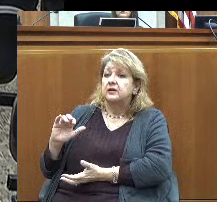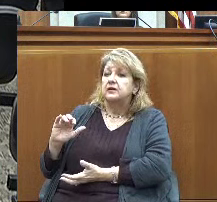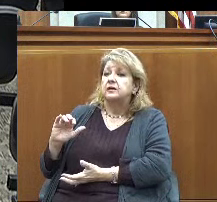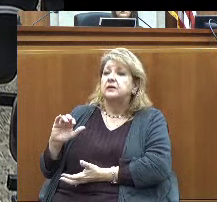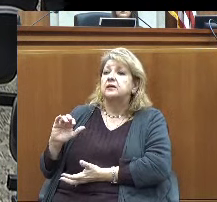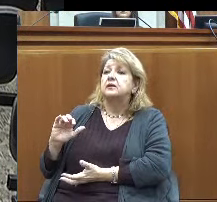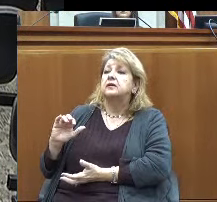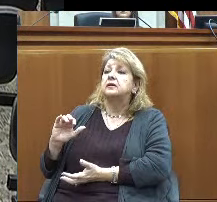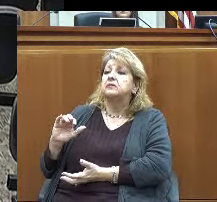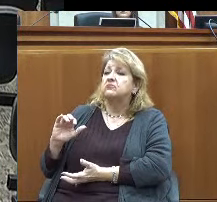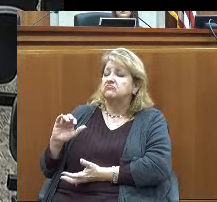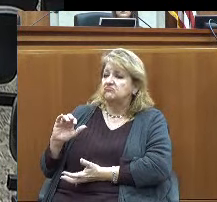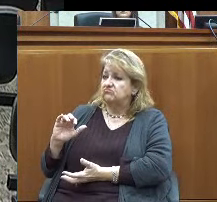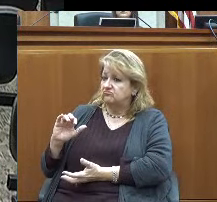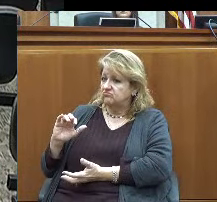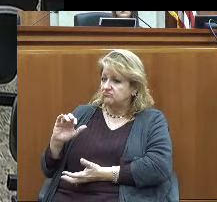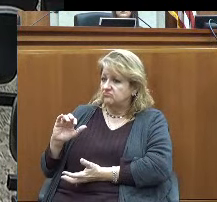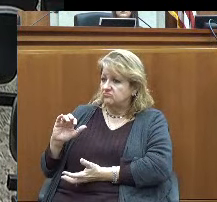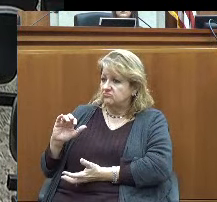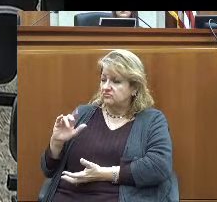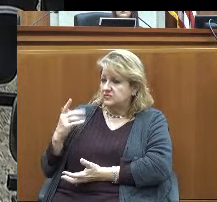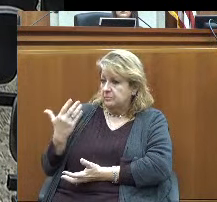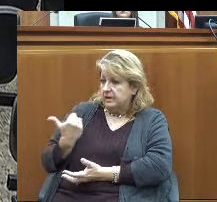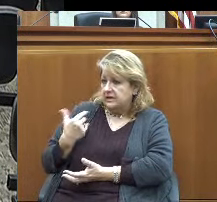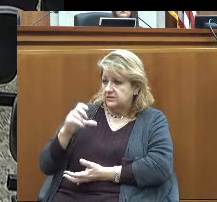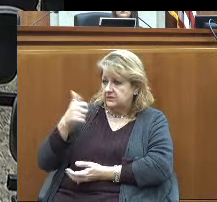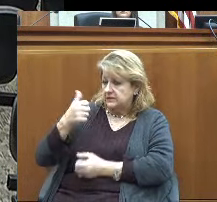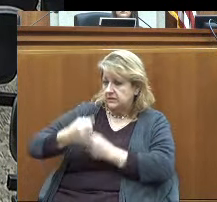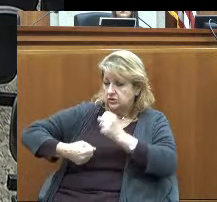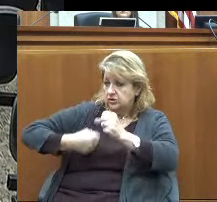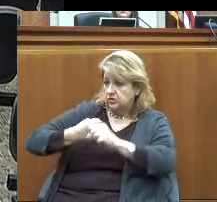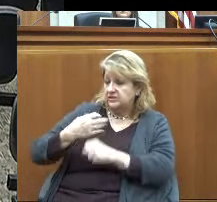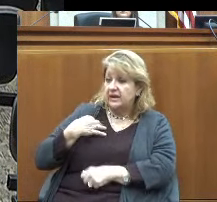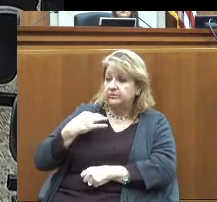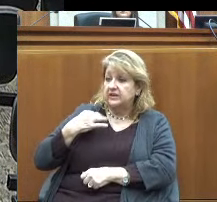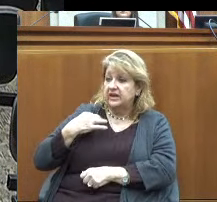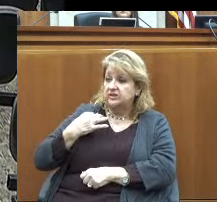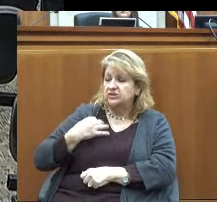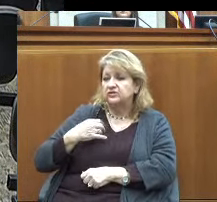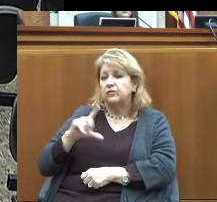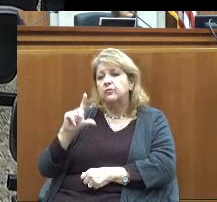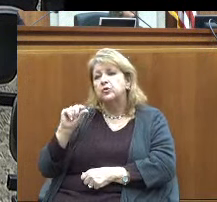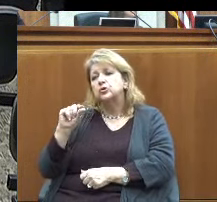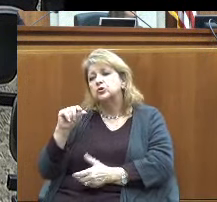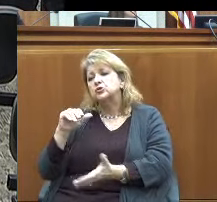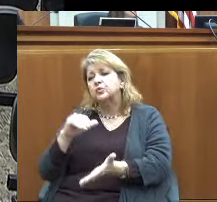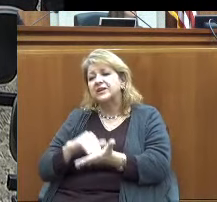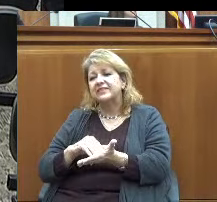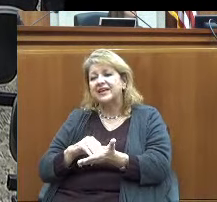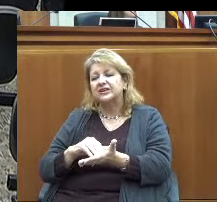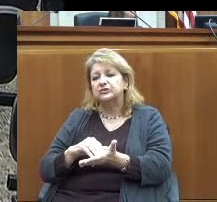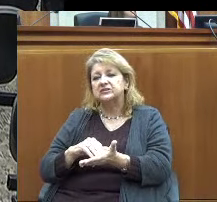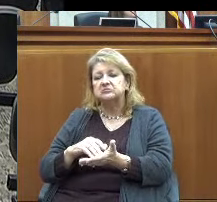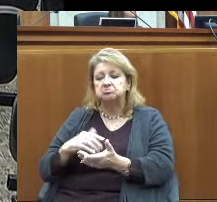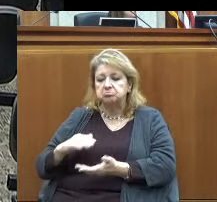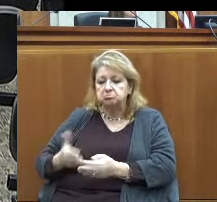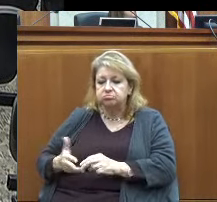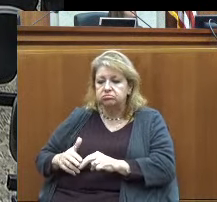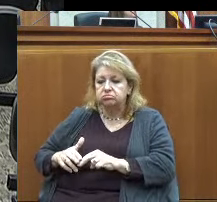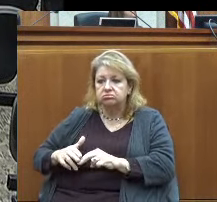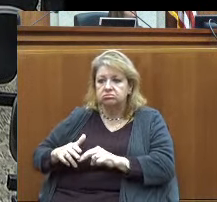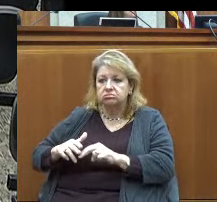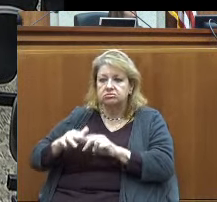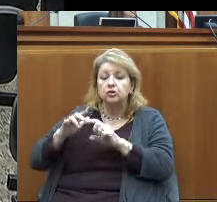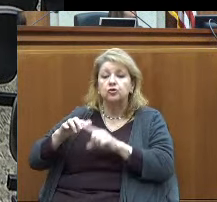Just, you know, as of, for instance, over the last 10 years, applications have gone from like 20,000 to 40,000 a year because of all the